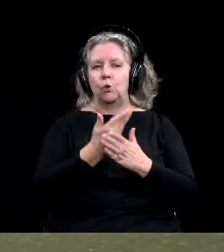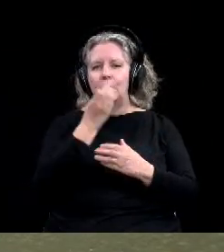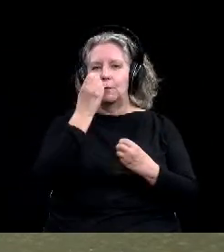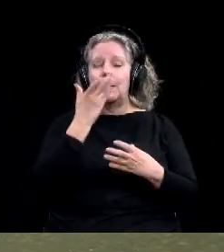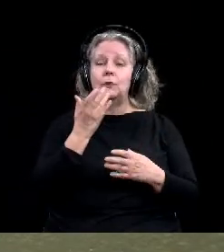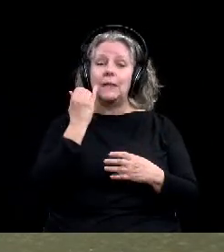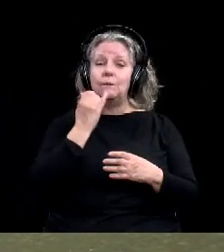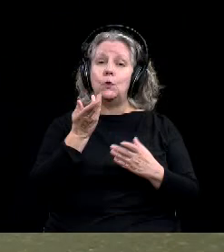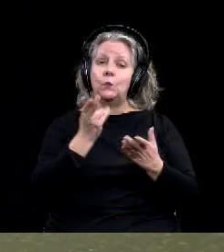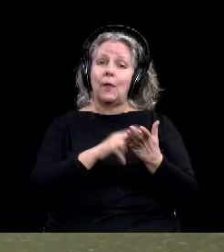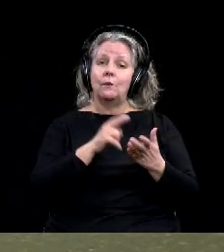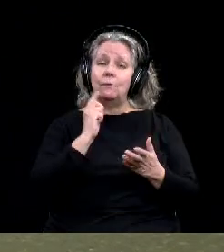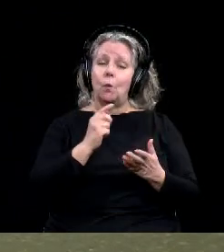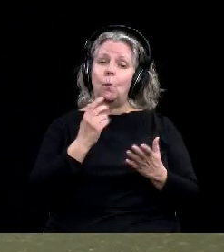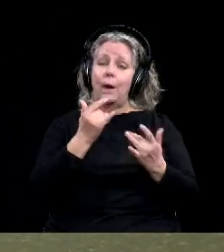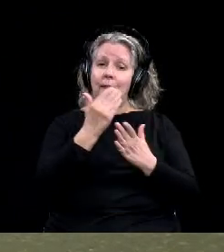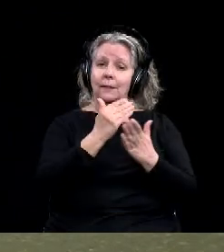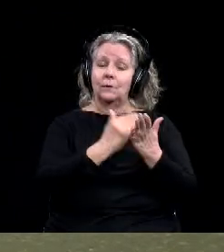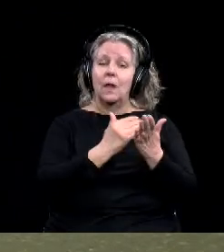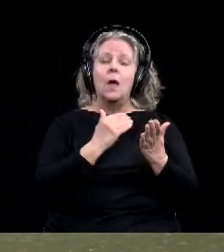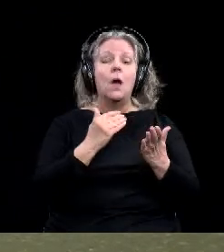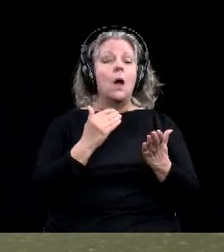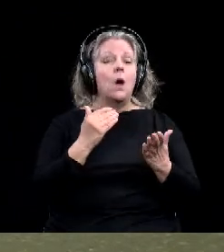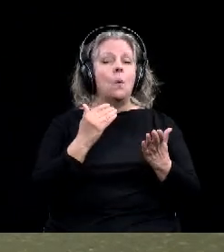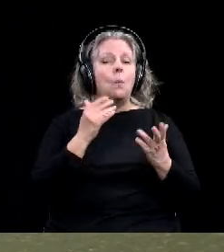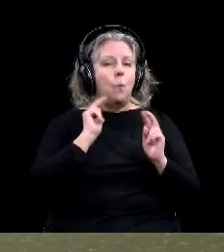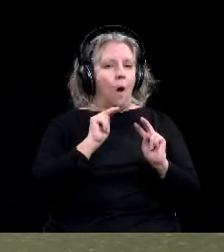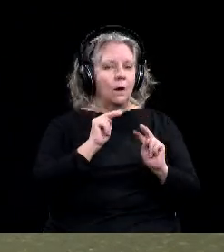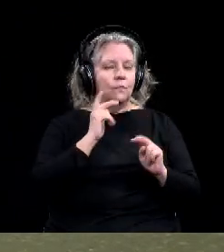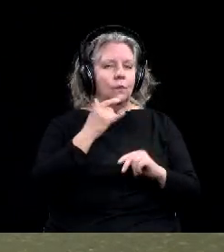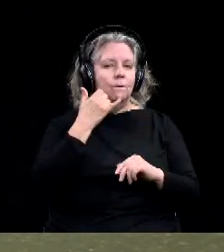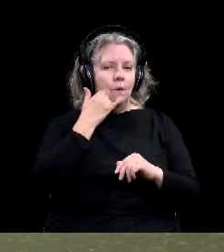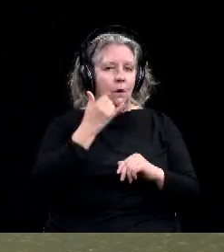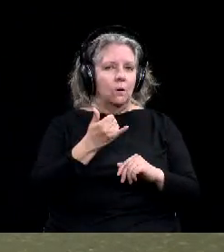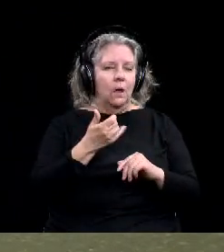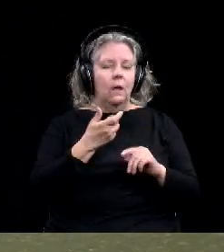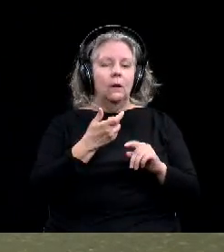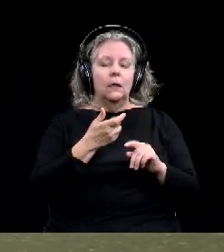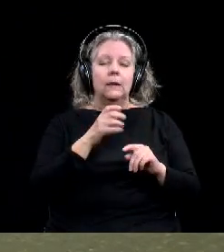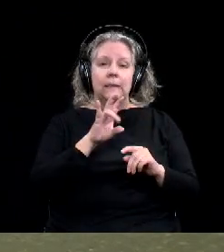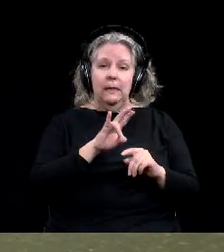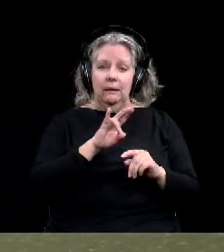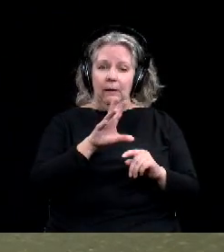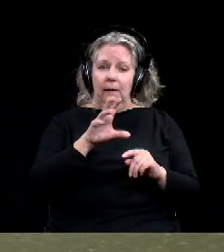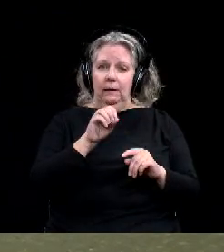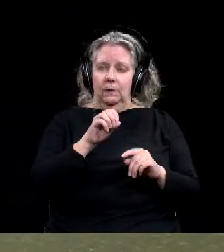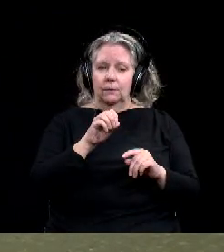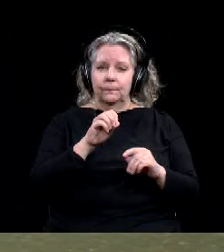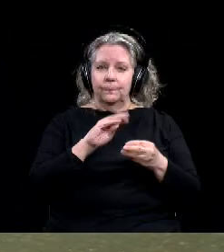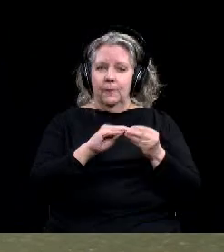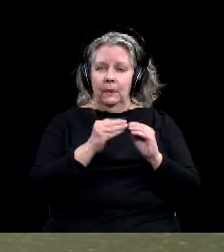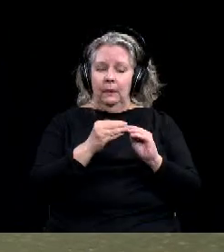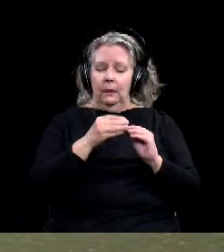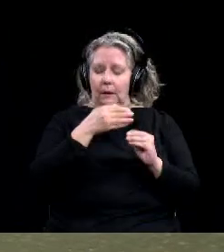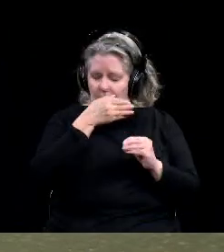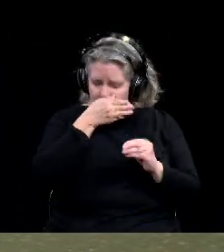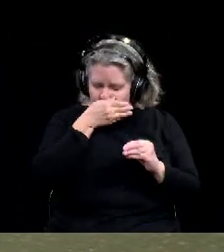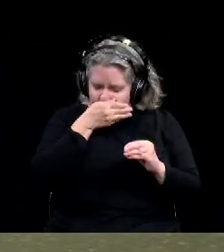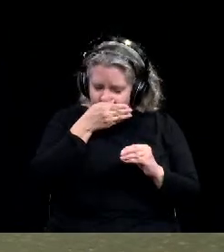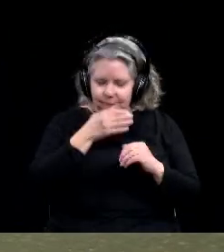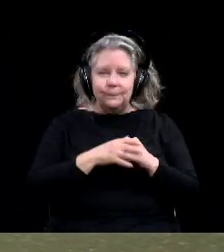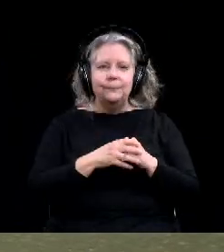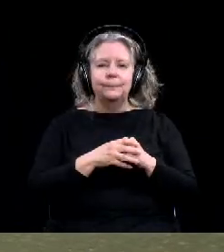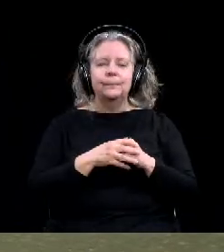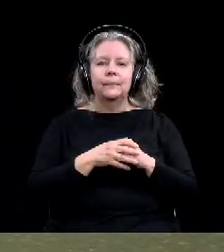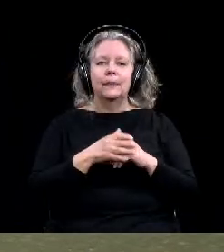probably the city trying to call you if you're on the city's wait list. If you're not on the wait list, go to covidwaco.com. You'll find the big red